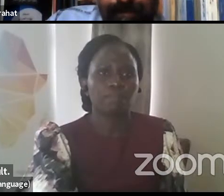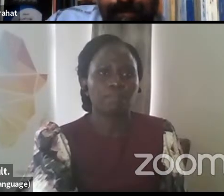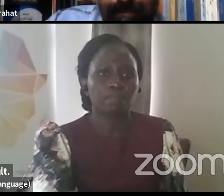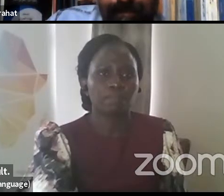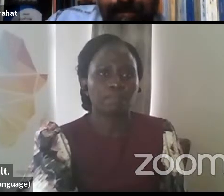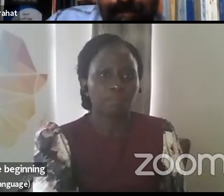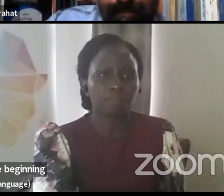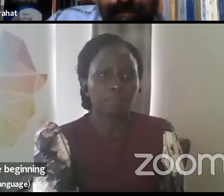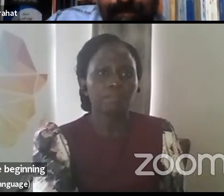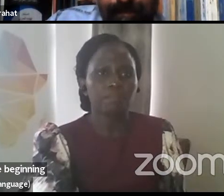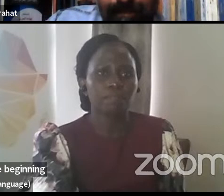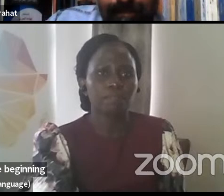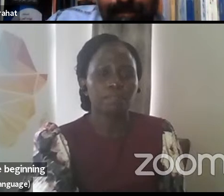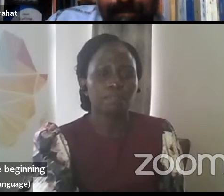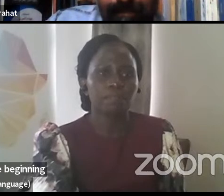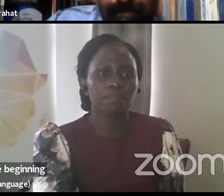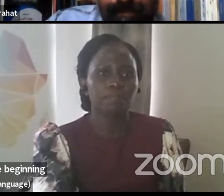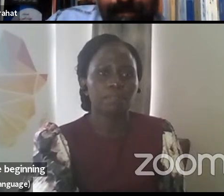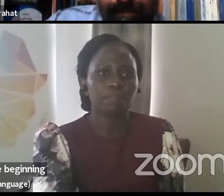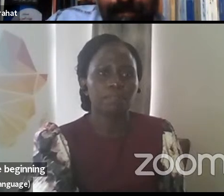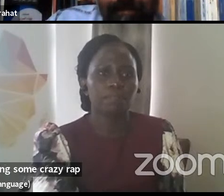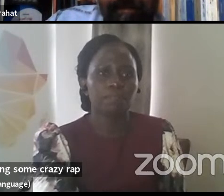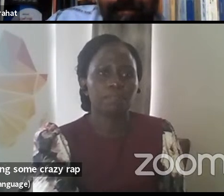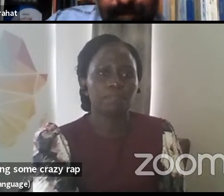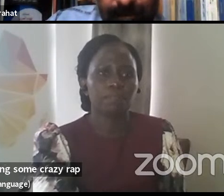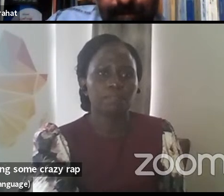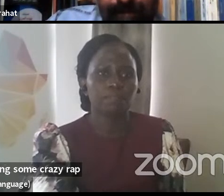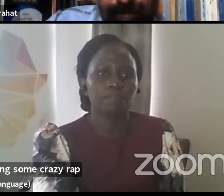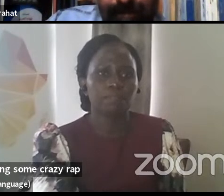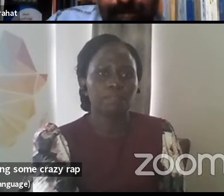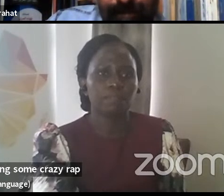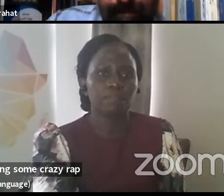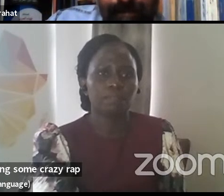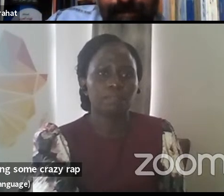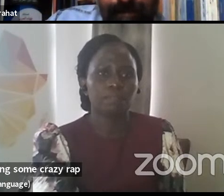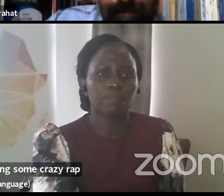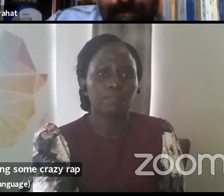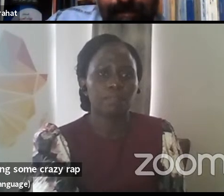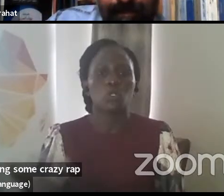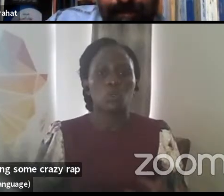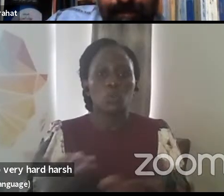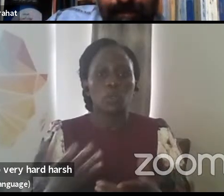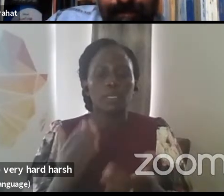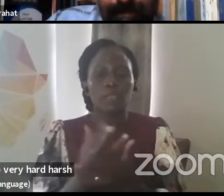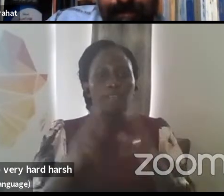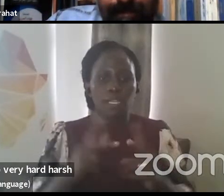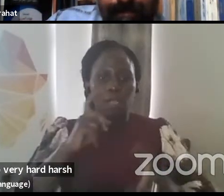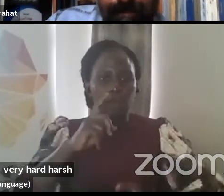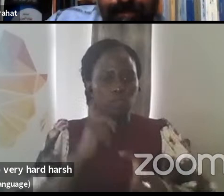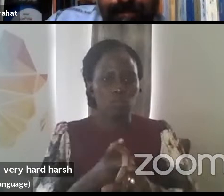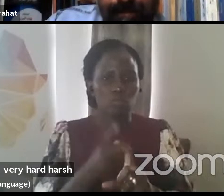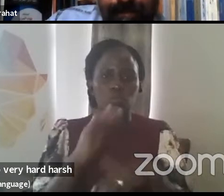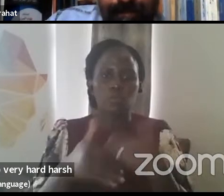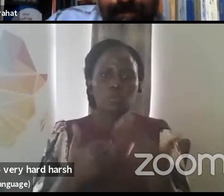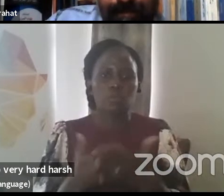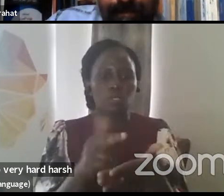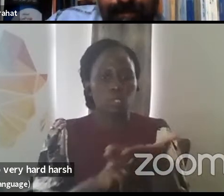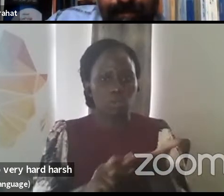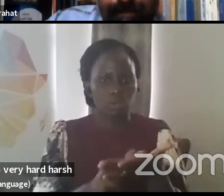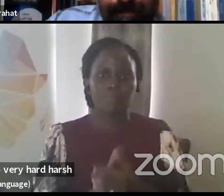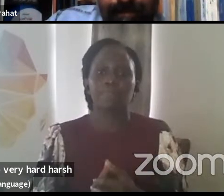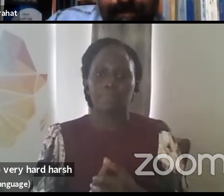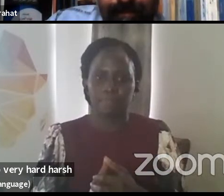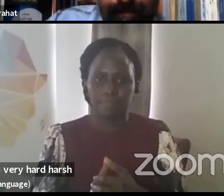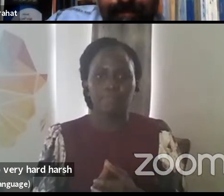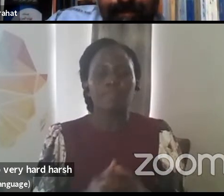can easily face like charges with fines, but also very harsh imprisonment sentences. And we saw